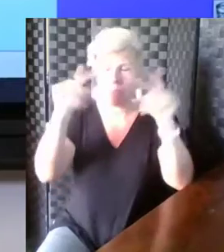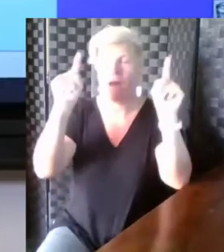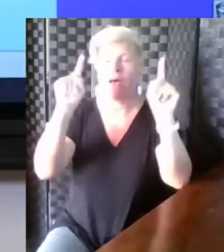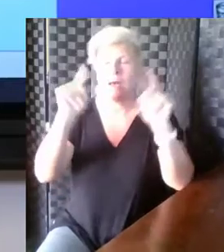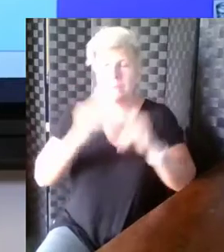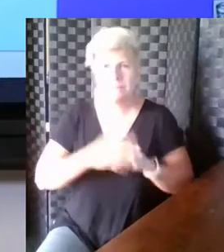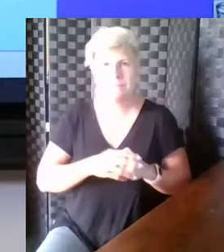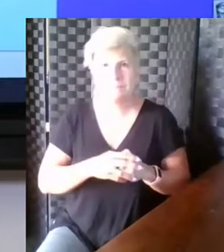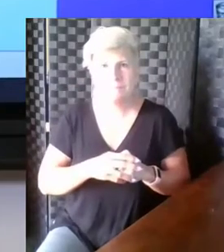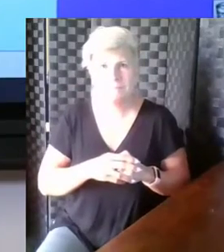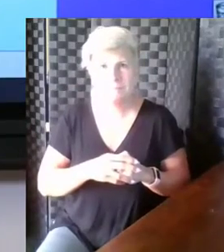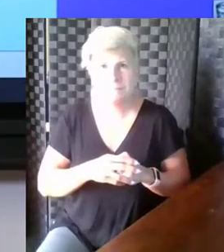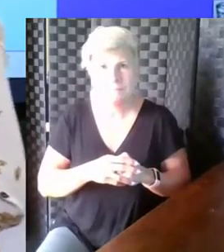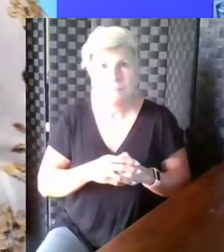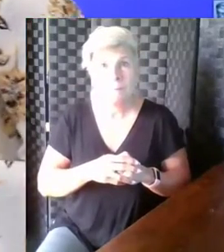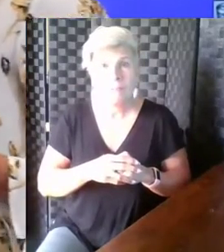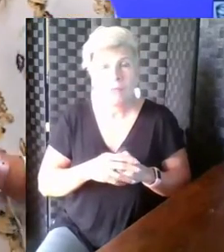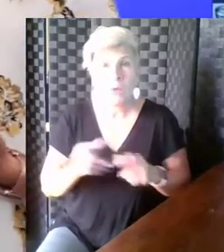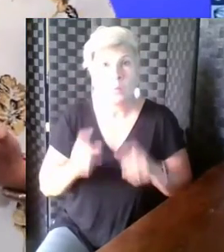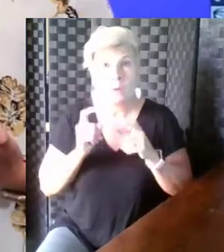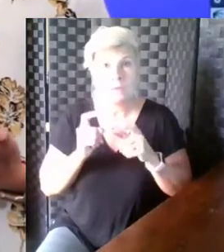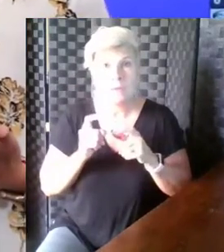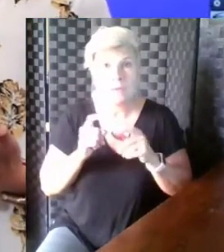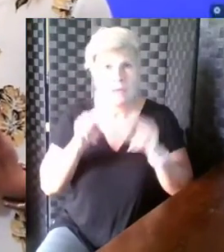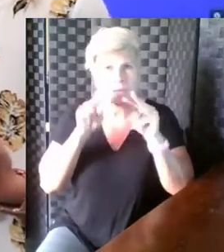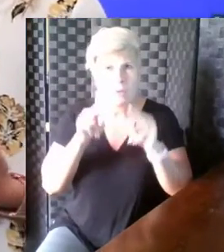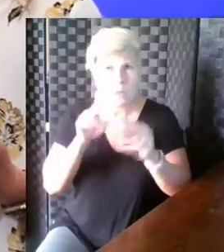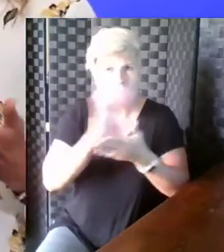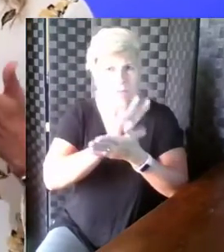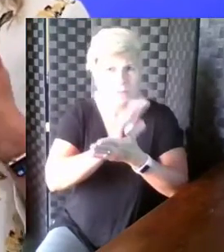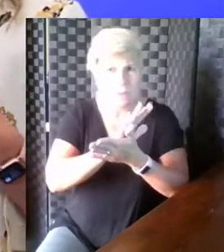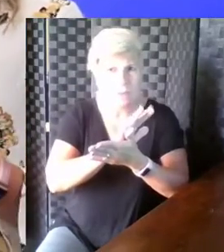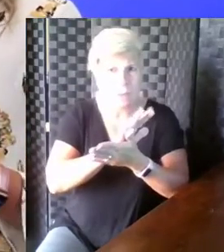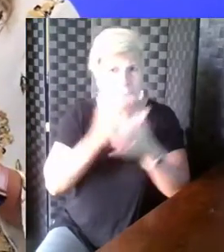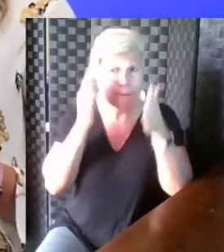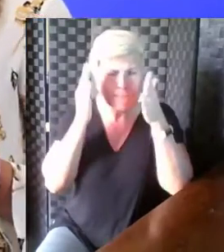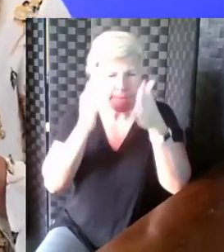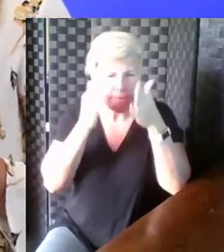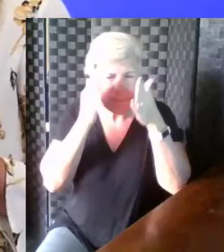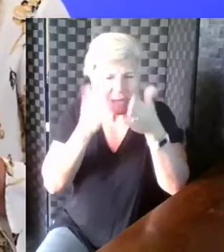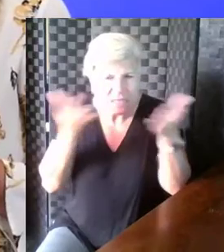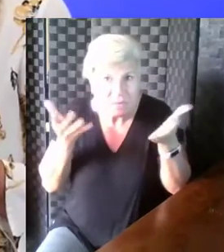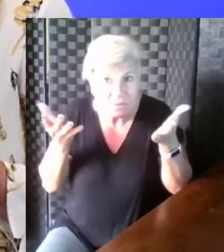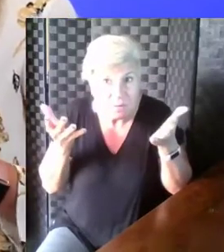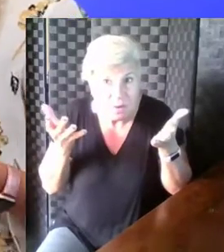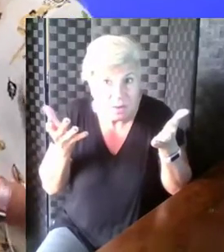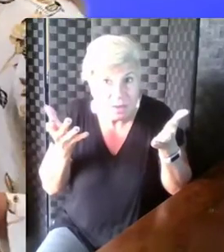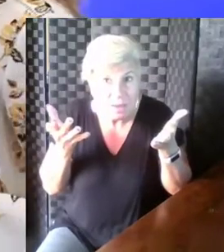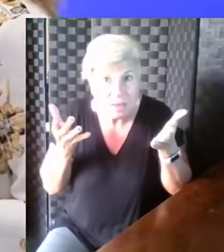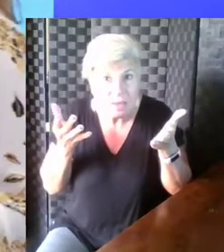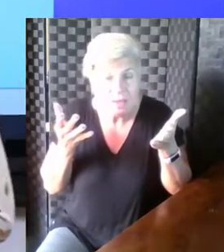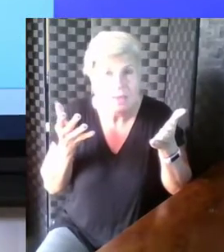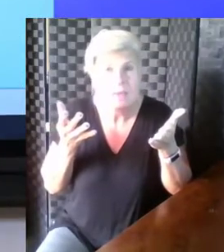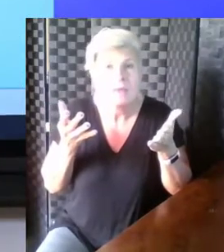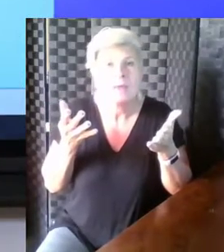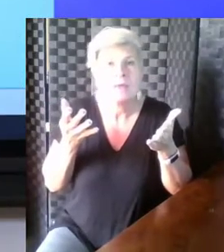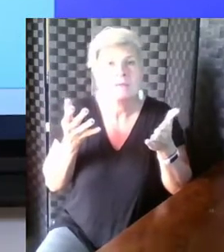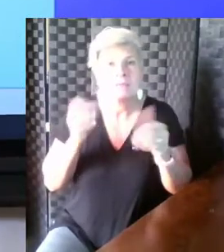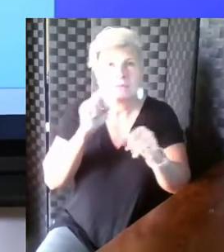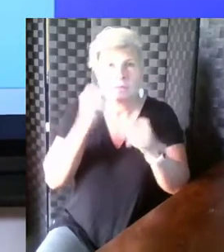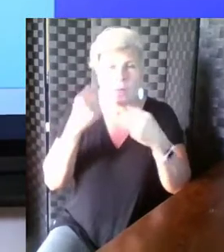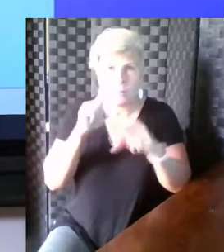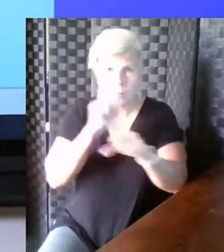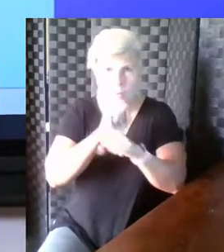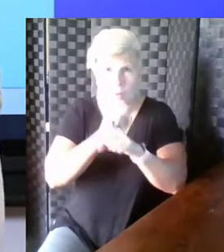no problem. All right, very quickly, let's watch a quick video. I want you to pay really close attention as we're working